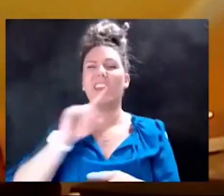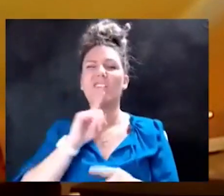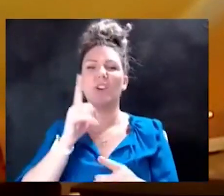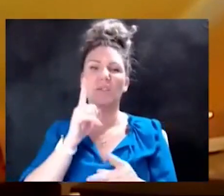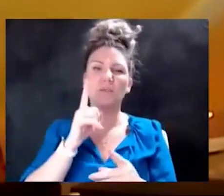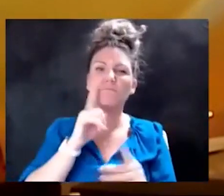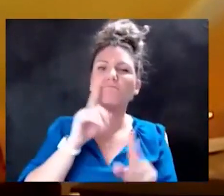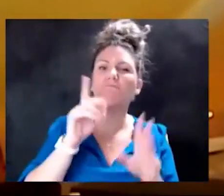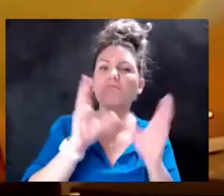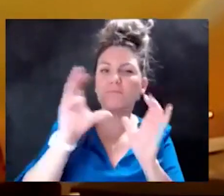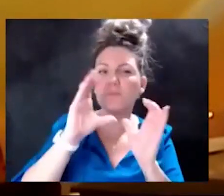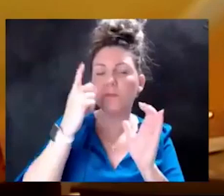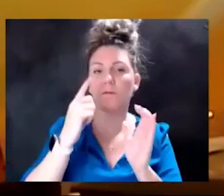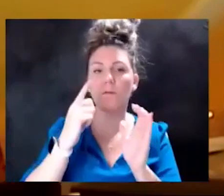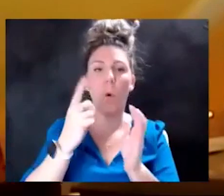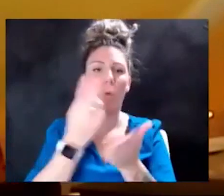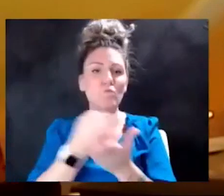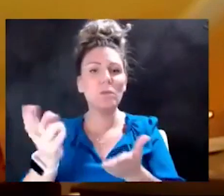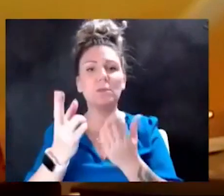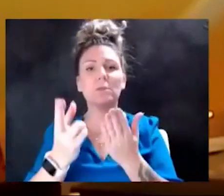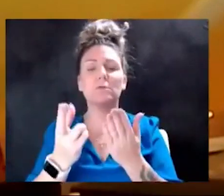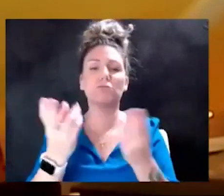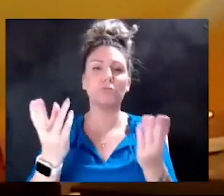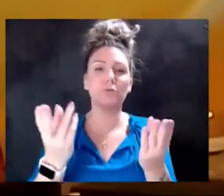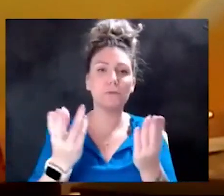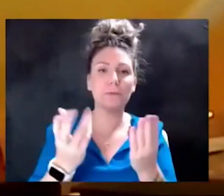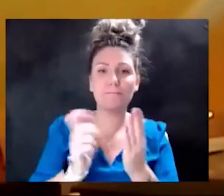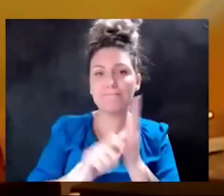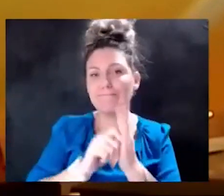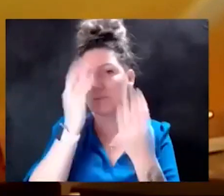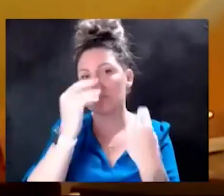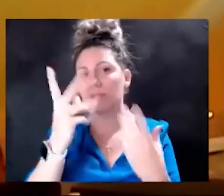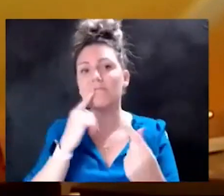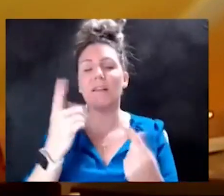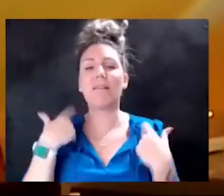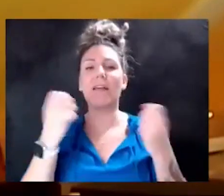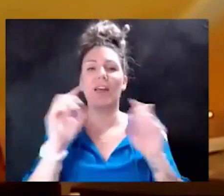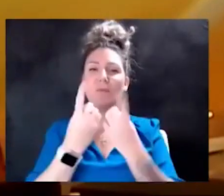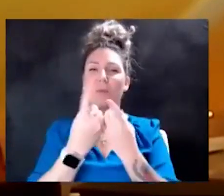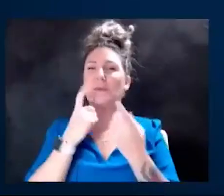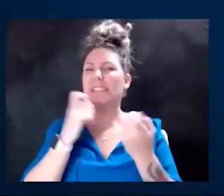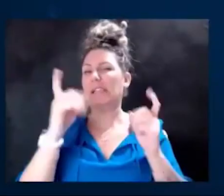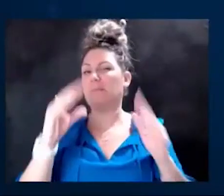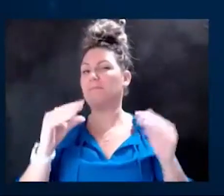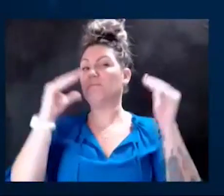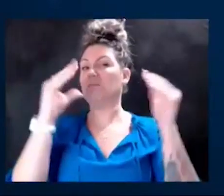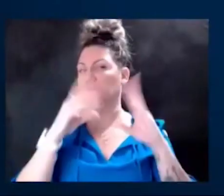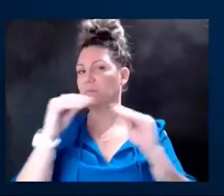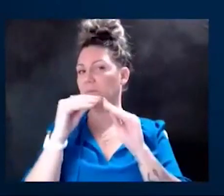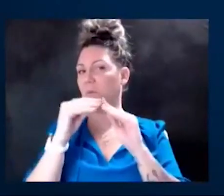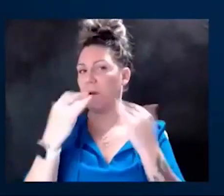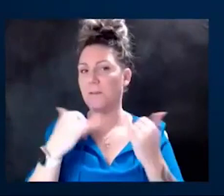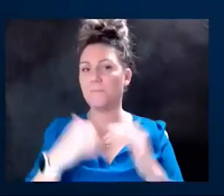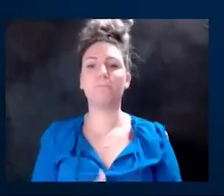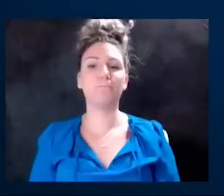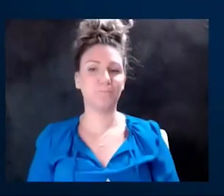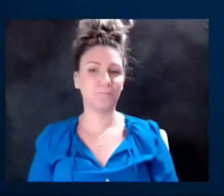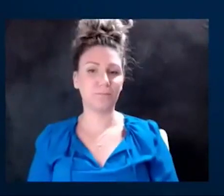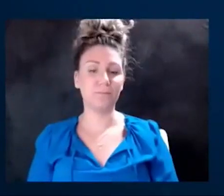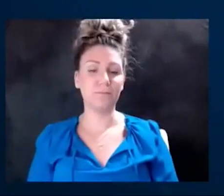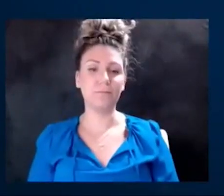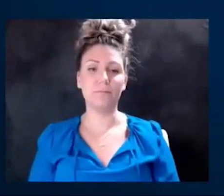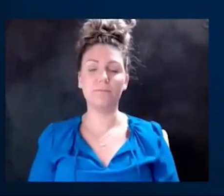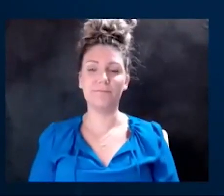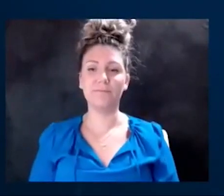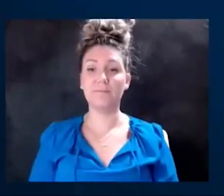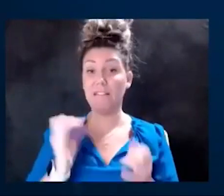can use. So I think the public health departments are going to have to step up their game just a little bit more right now. Mm-hmm. Yeah. Great answer. And the